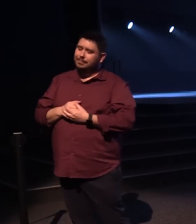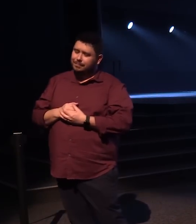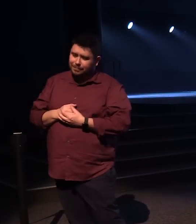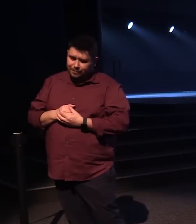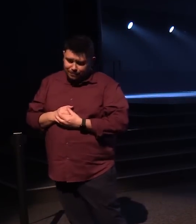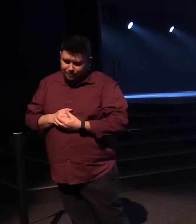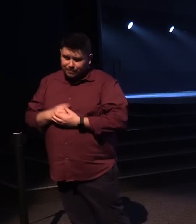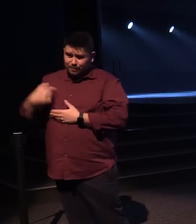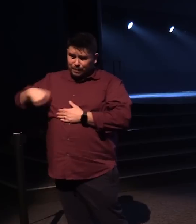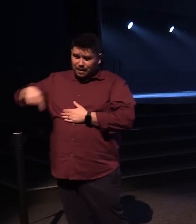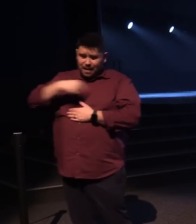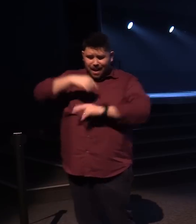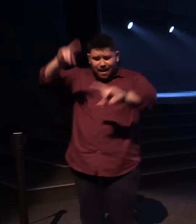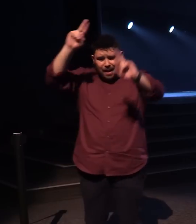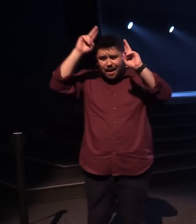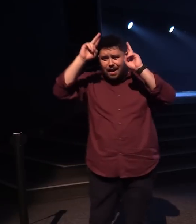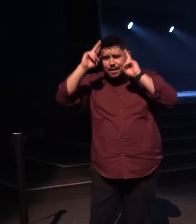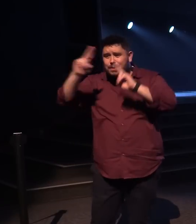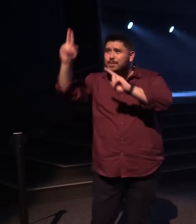We honor you, we worship you.